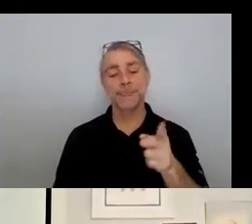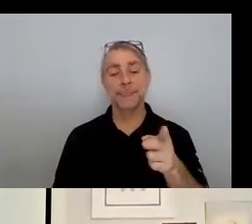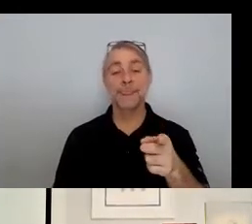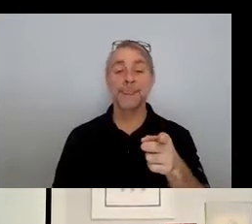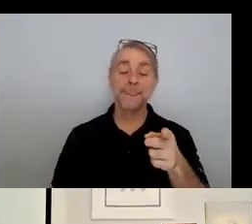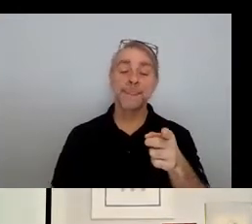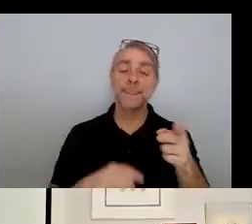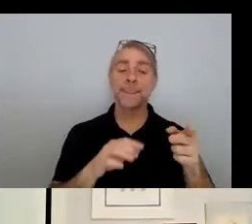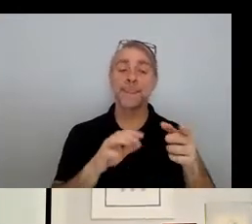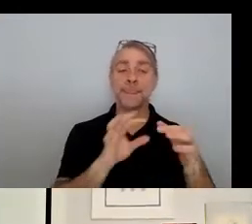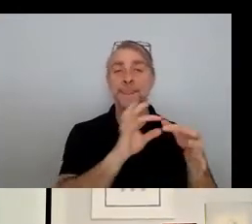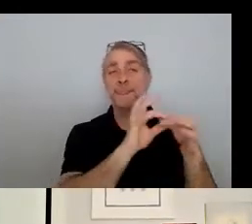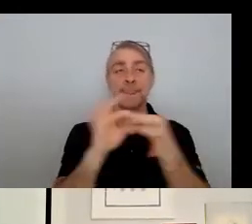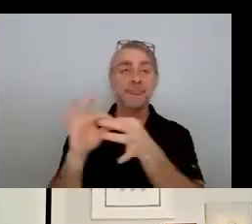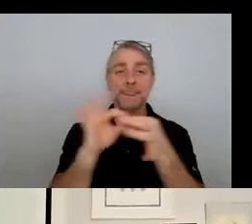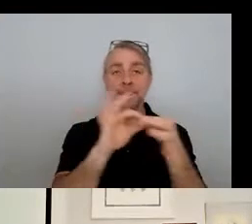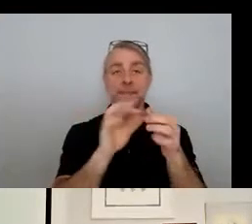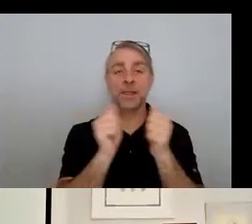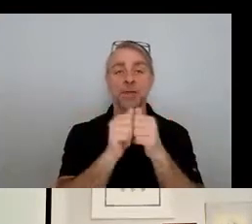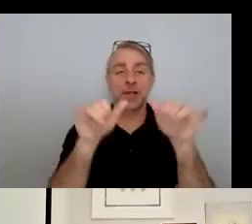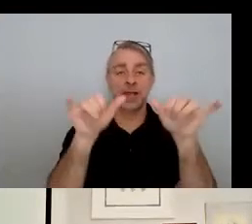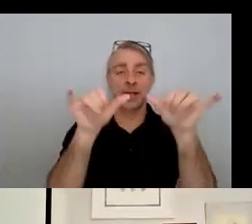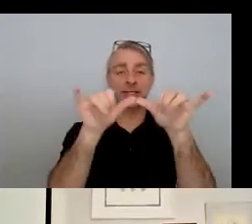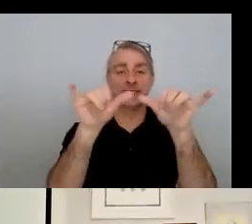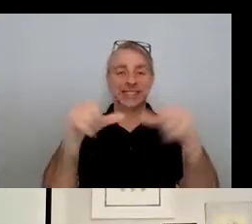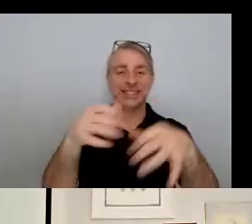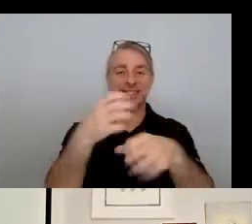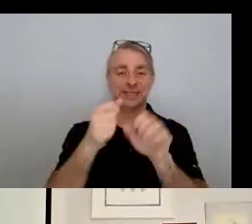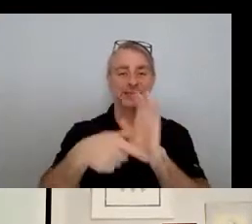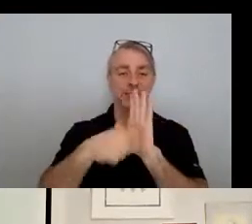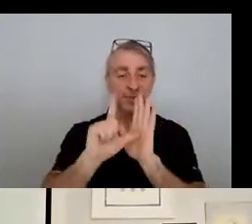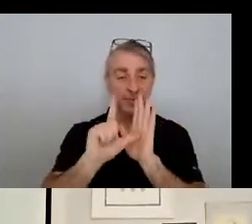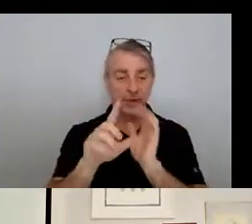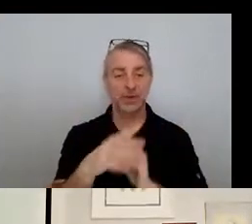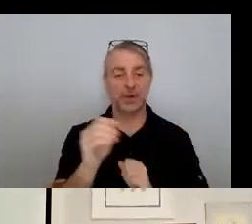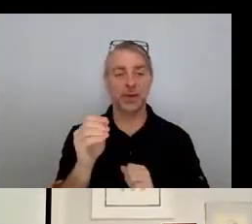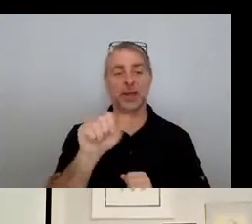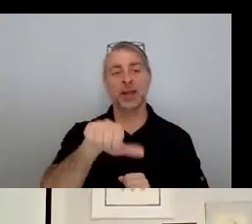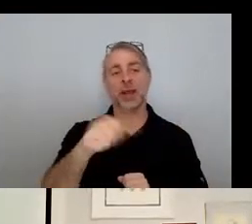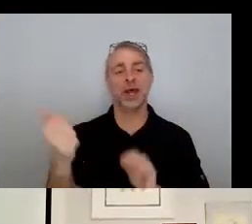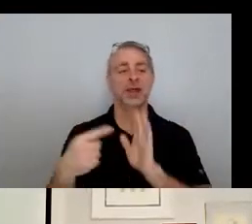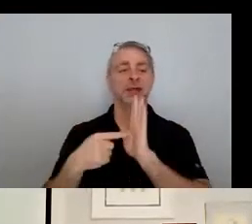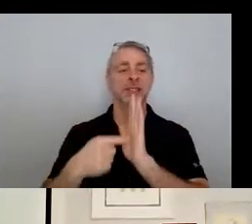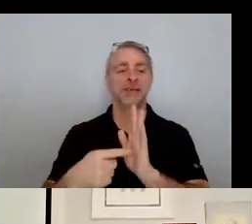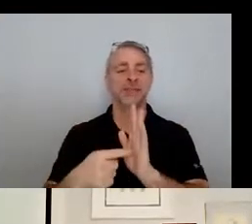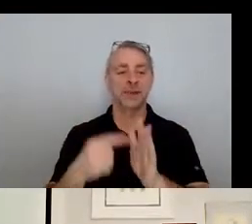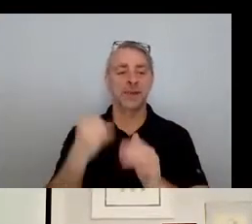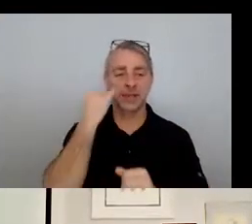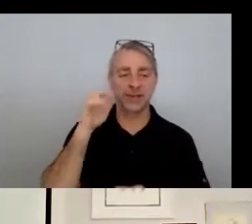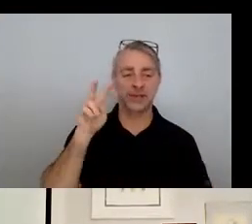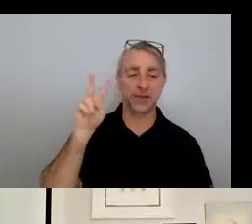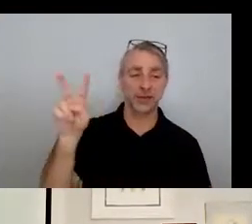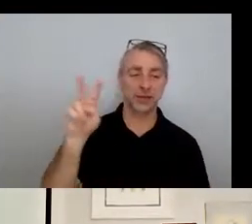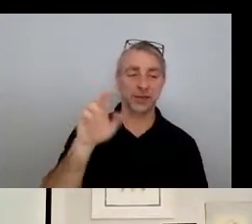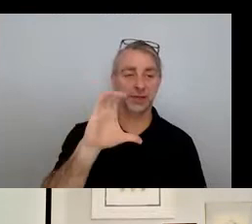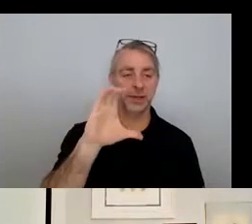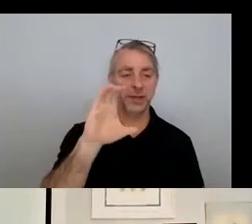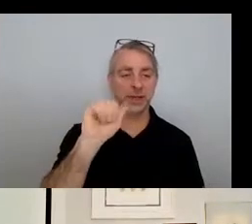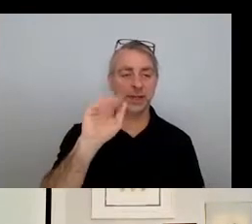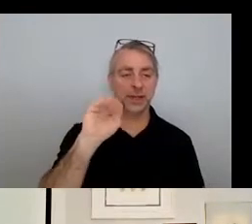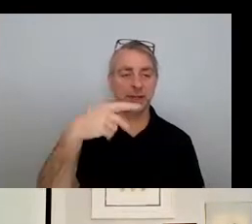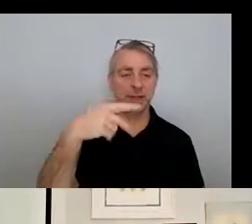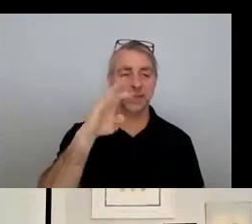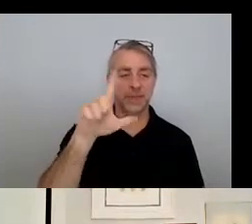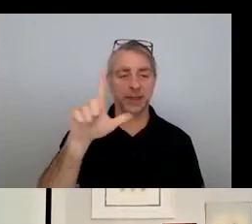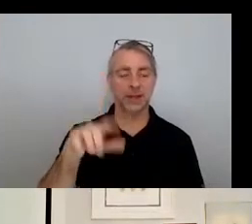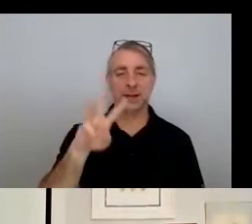systematic review, and you can also see other examples on the Campbell website, and the link to this particular evidence